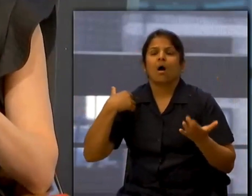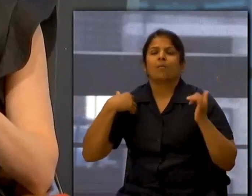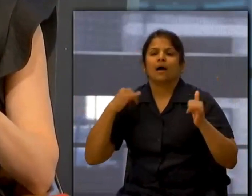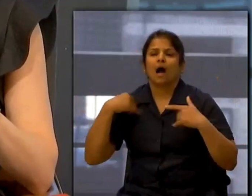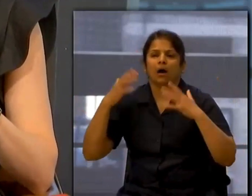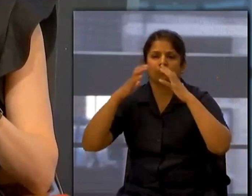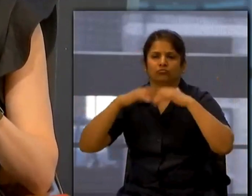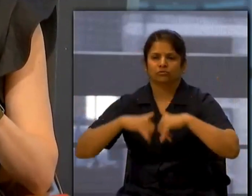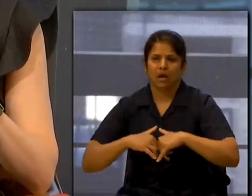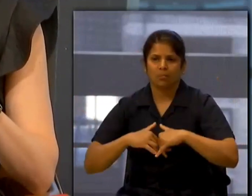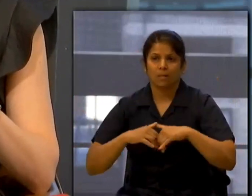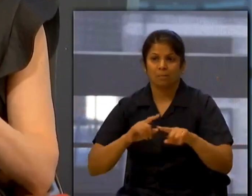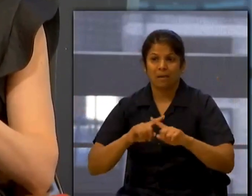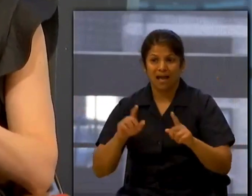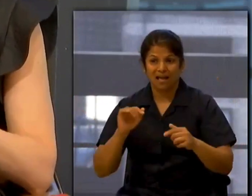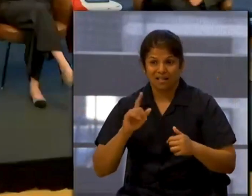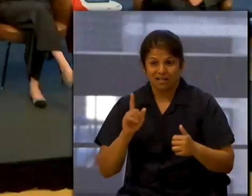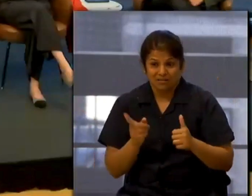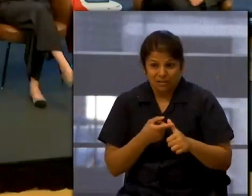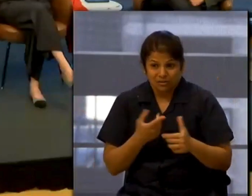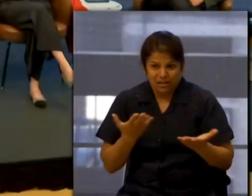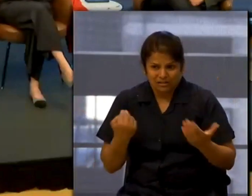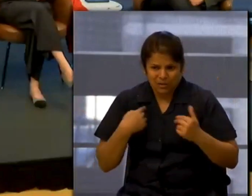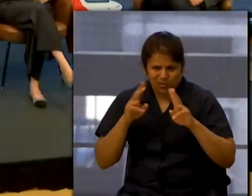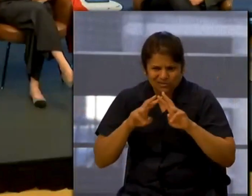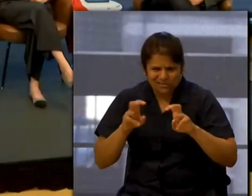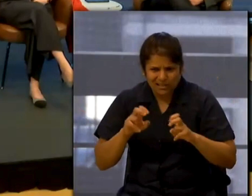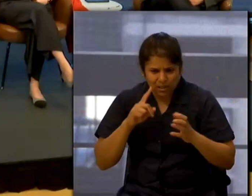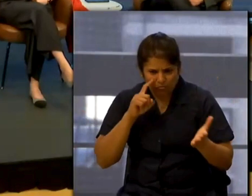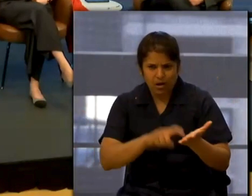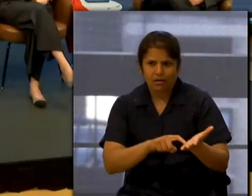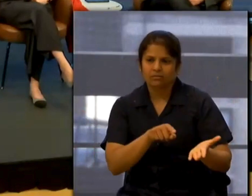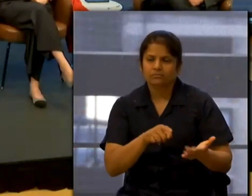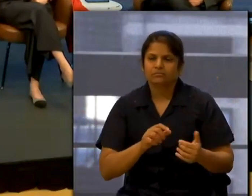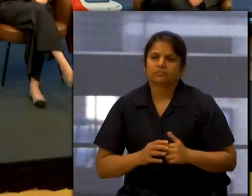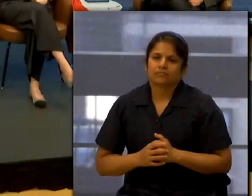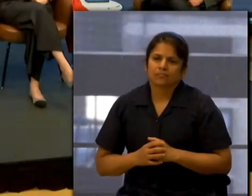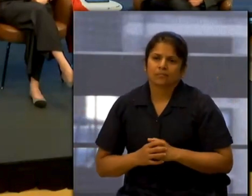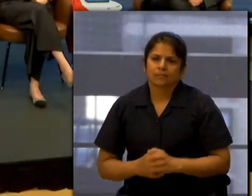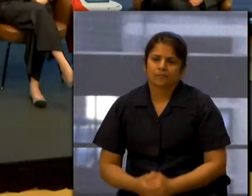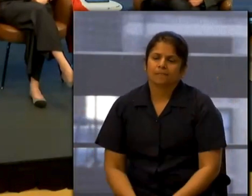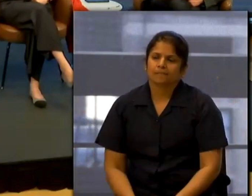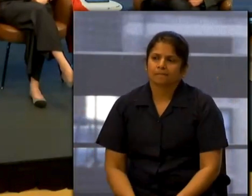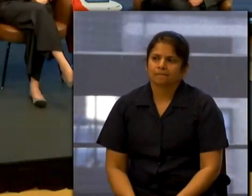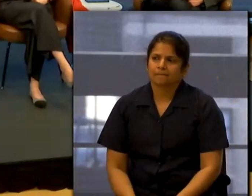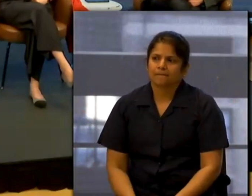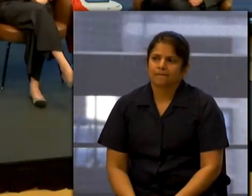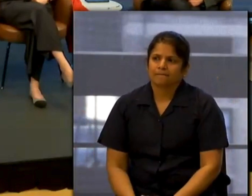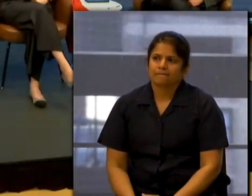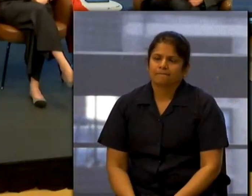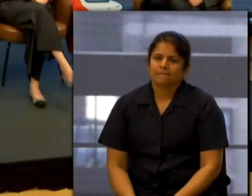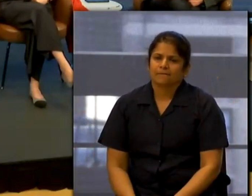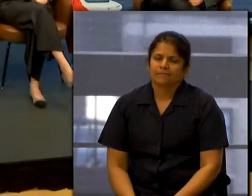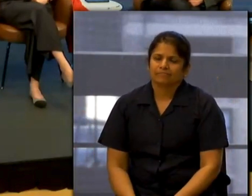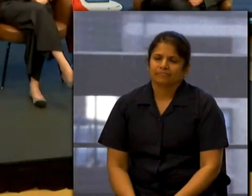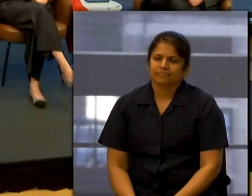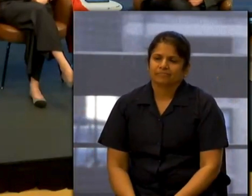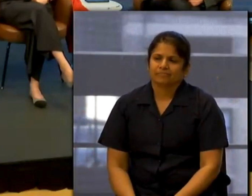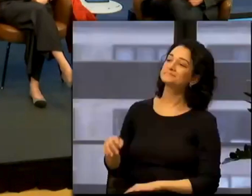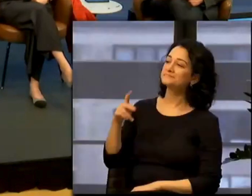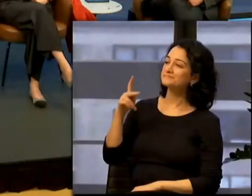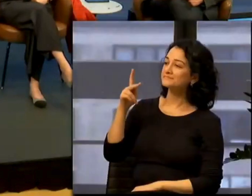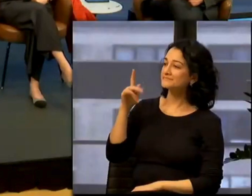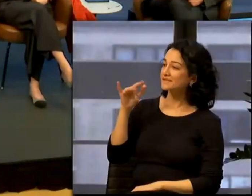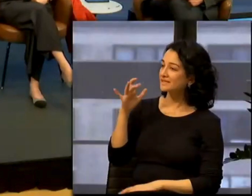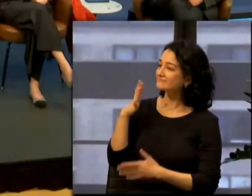them. So Great, thank you. Kylie. Absolutely. So thank you all again for being here today. I'd like to kind of just end by picking